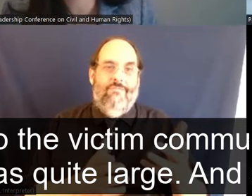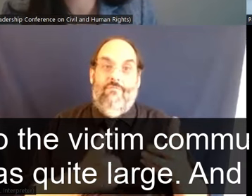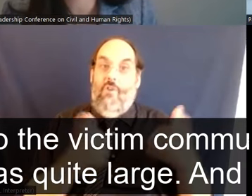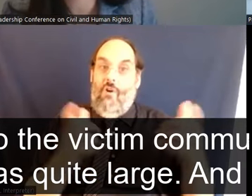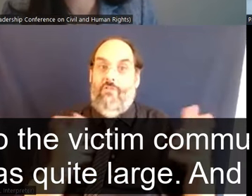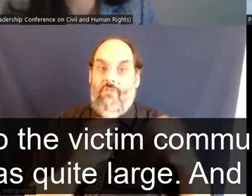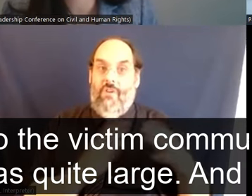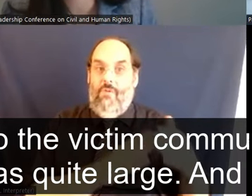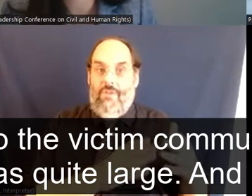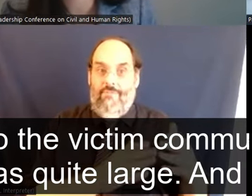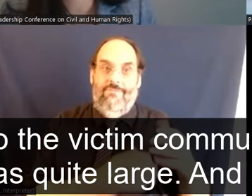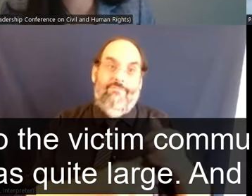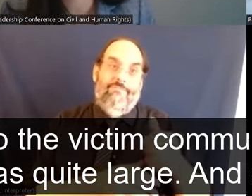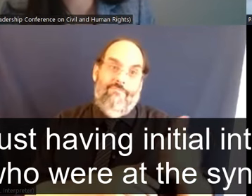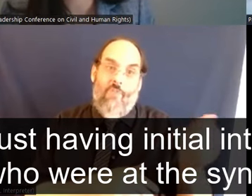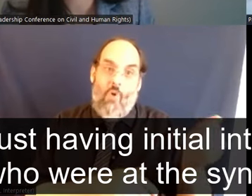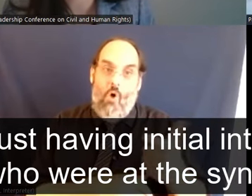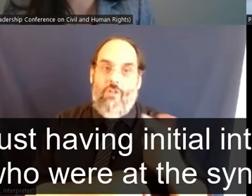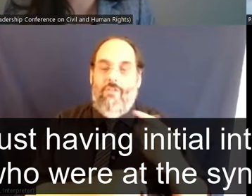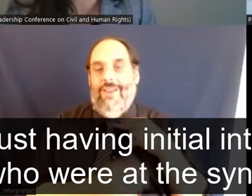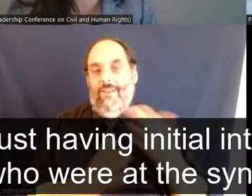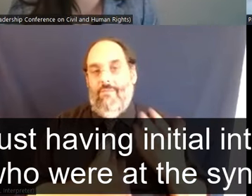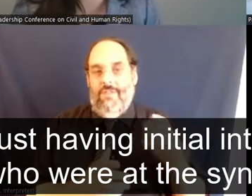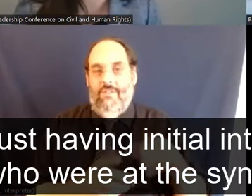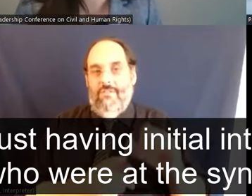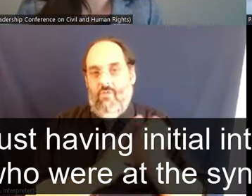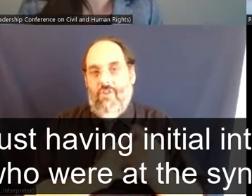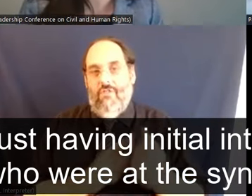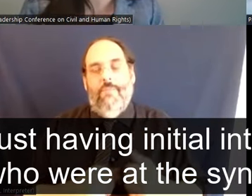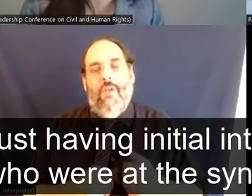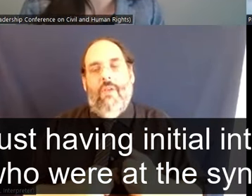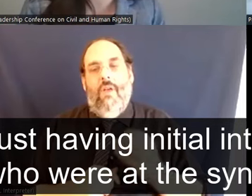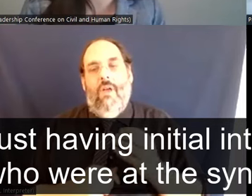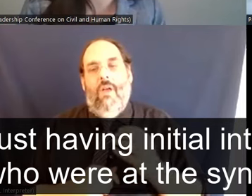large. And so what that meant was just having